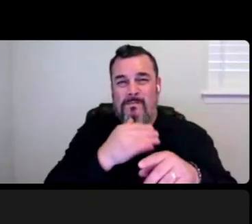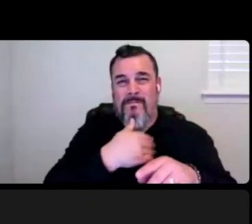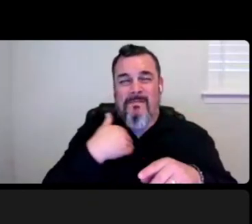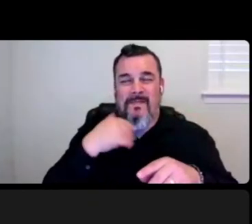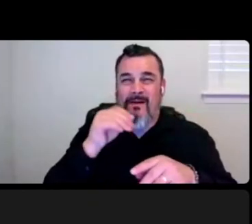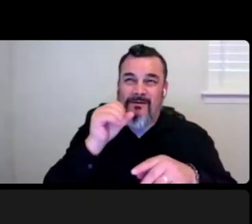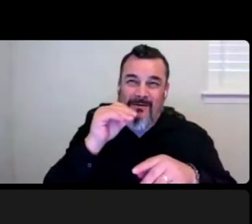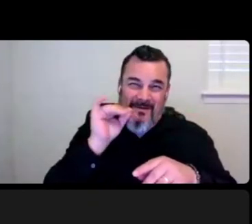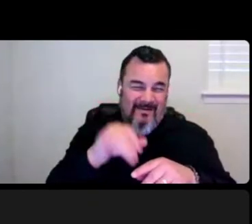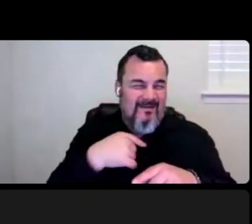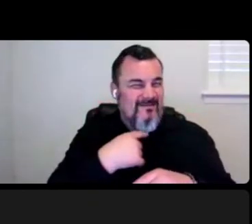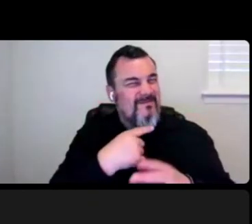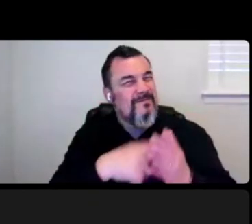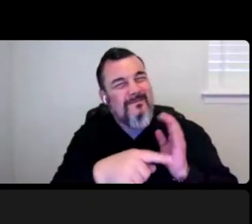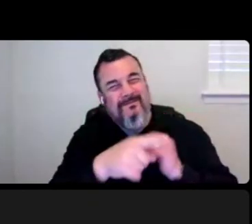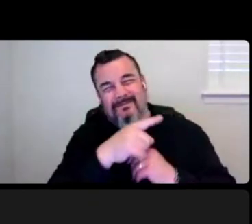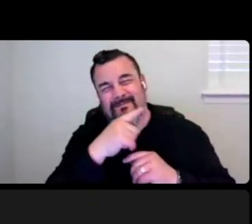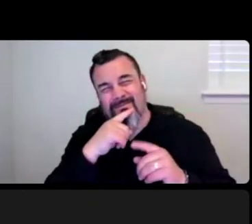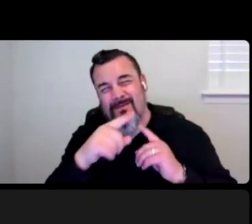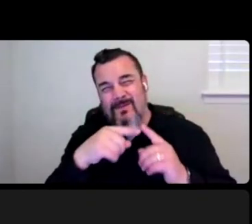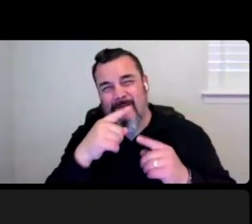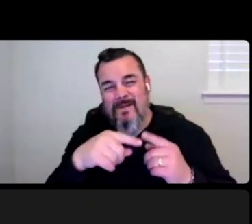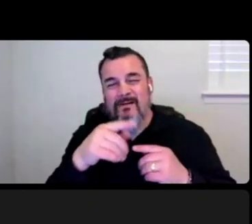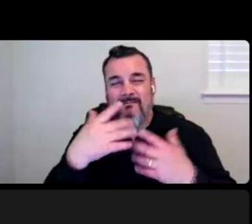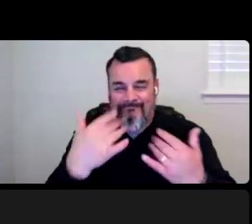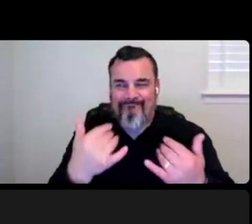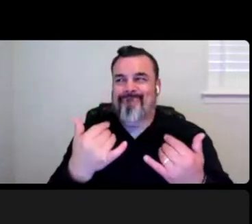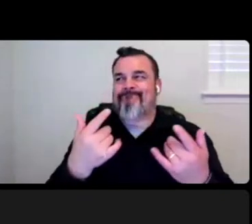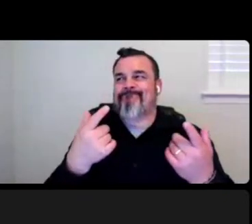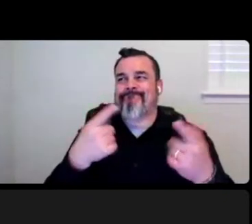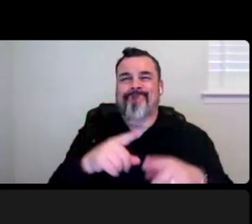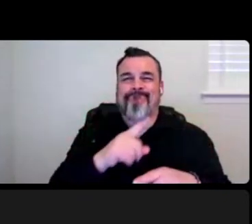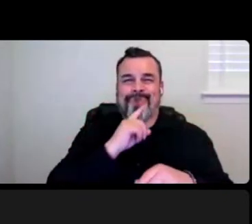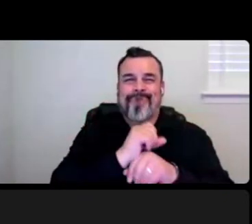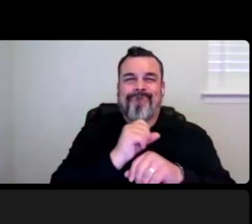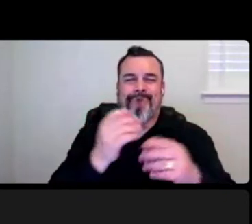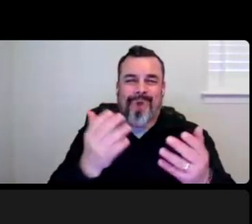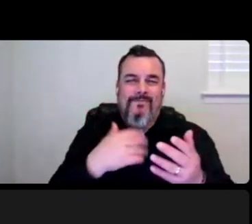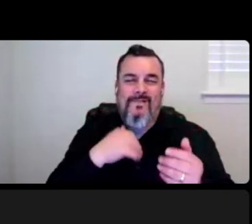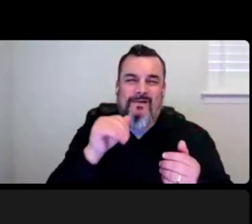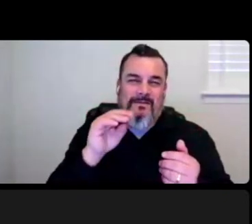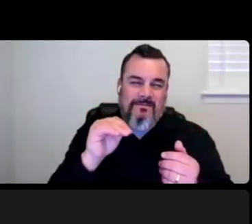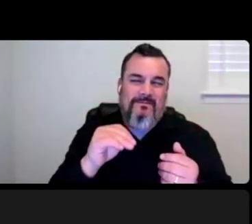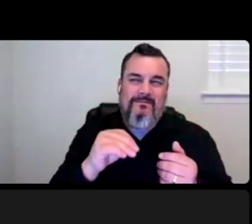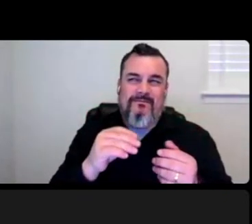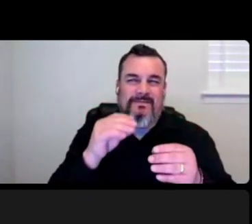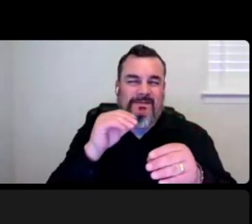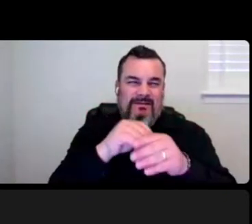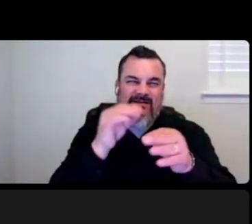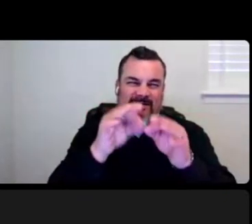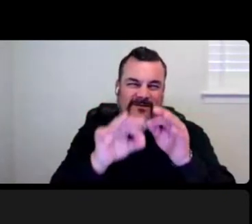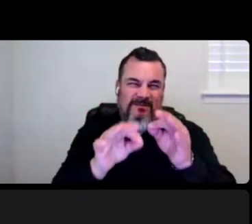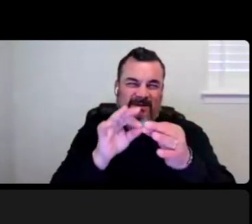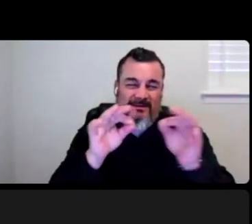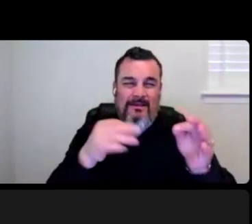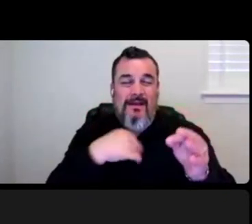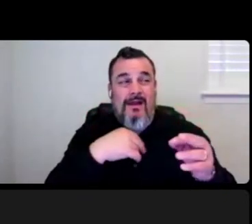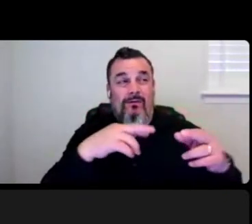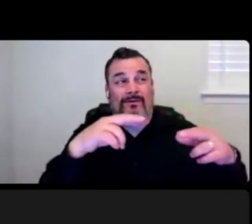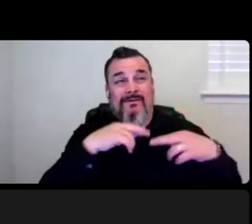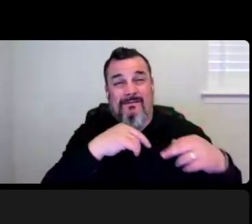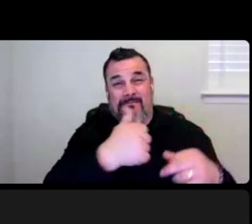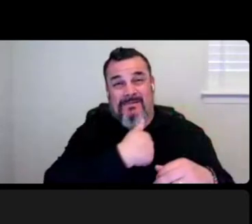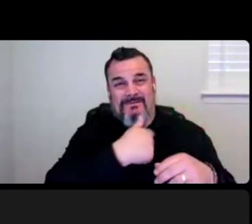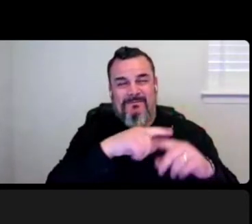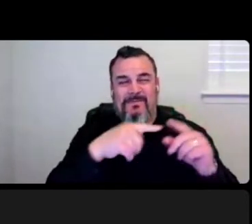what is he talking about? So here I am, and in a simple sentence, I retired myself, but